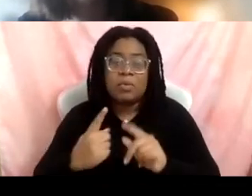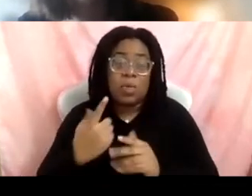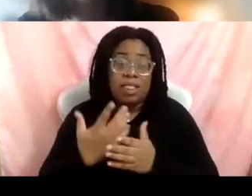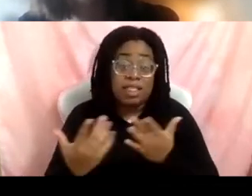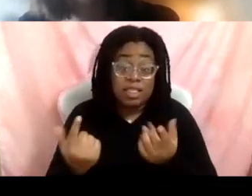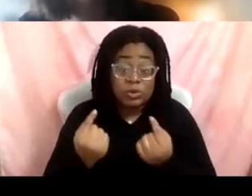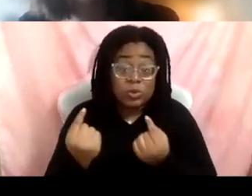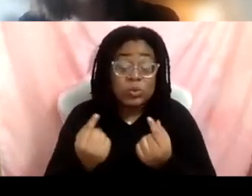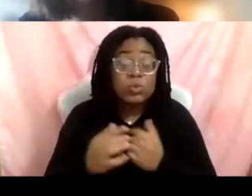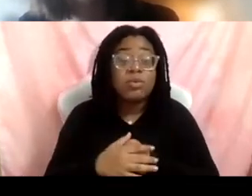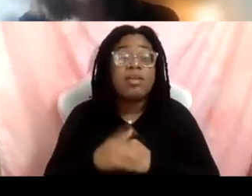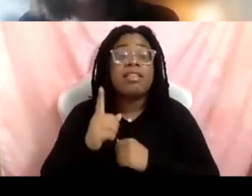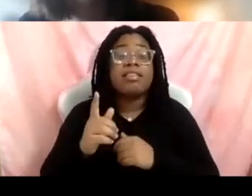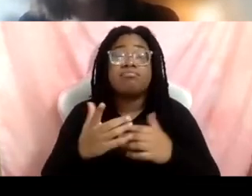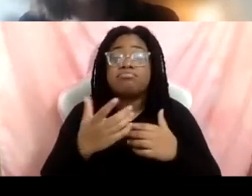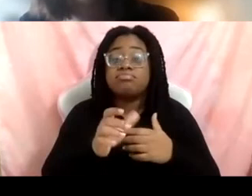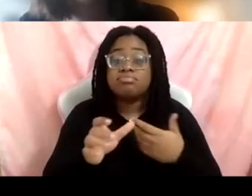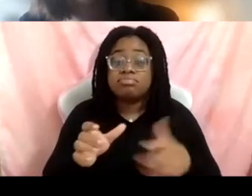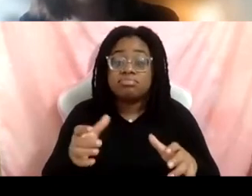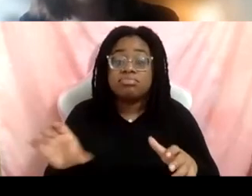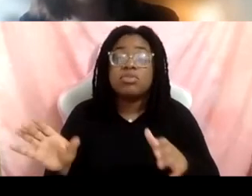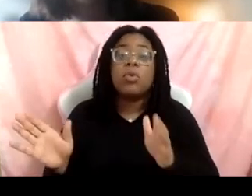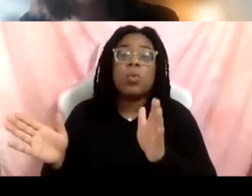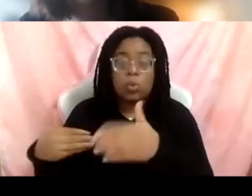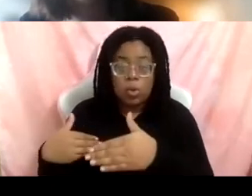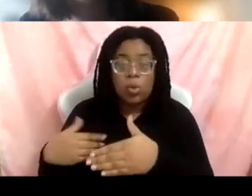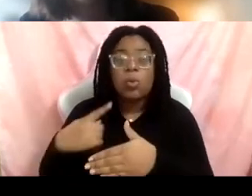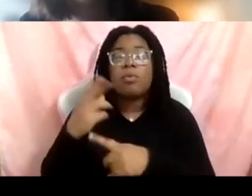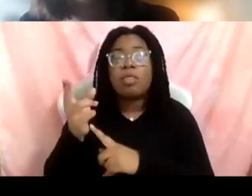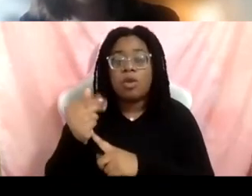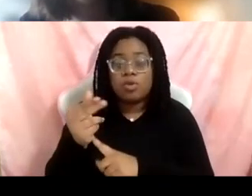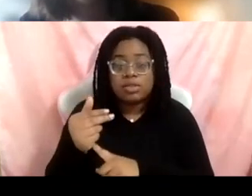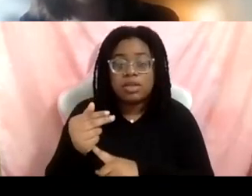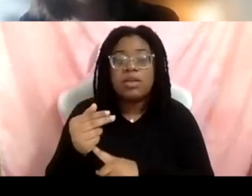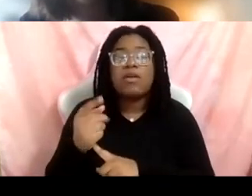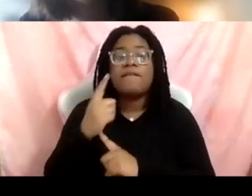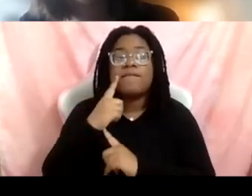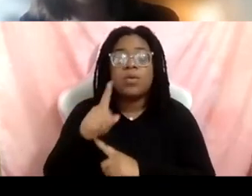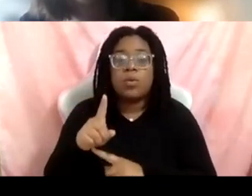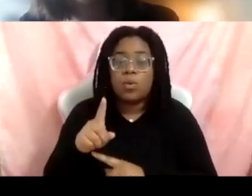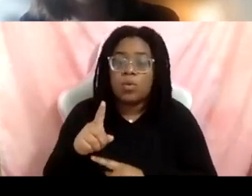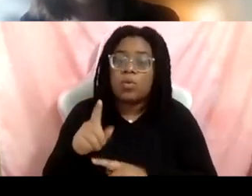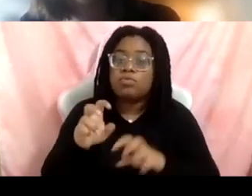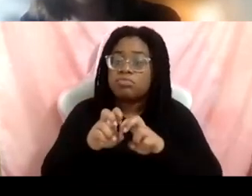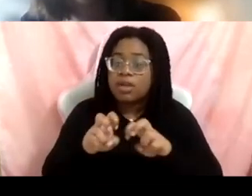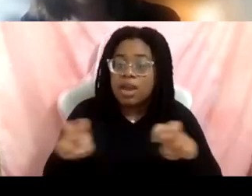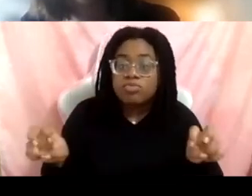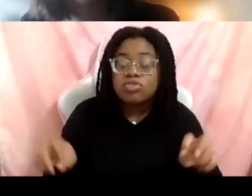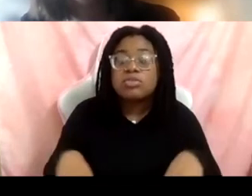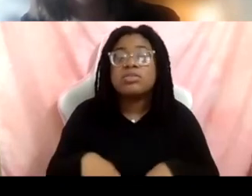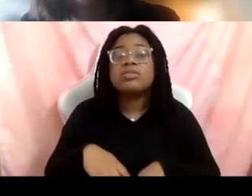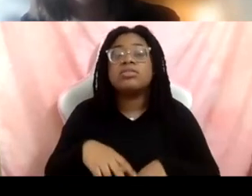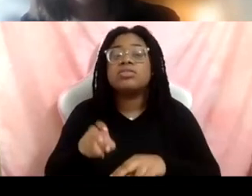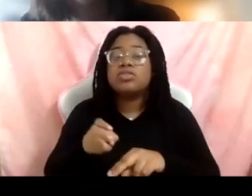was they sectioned off a separate room in the hotel that had couches and chairs and like all this other stuff. There